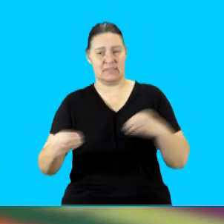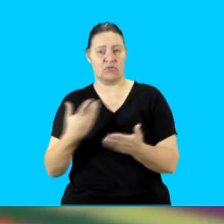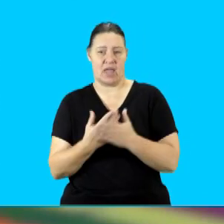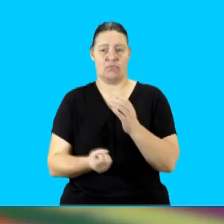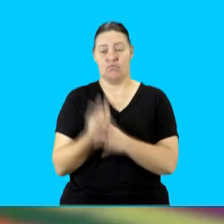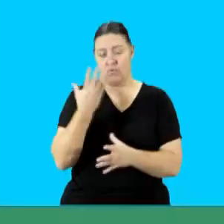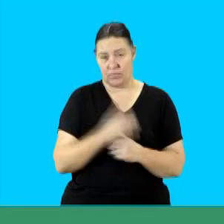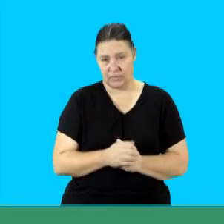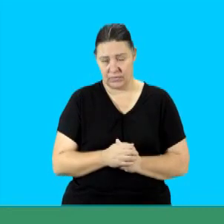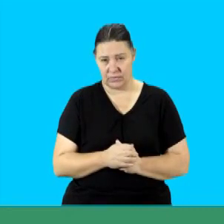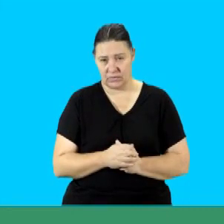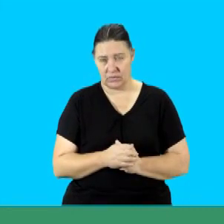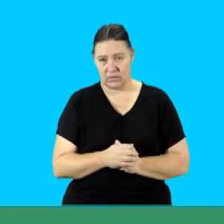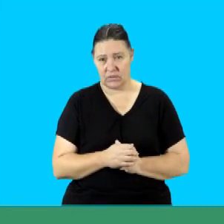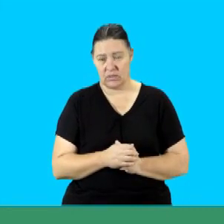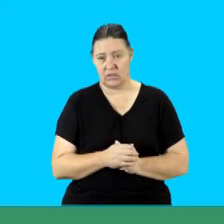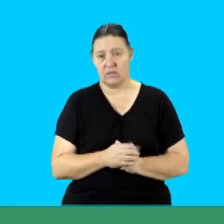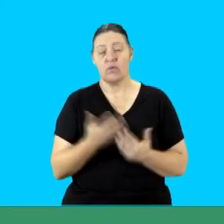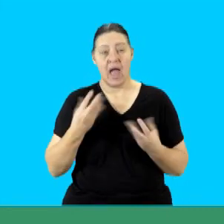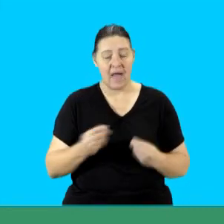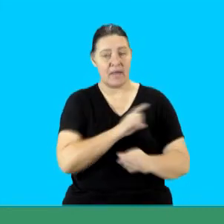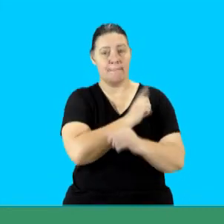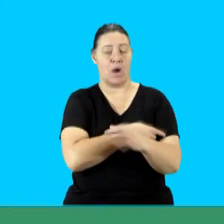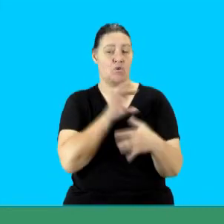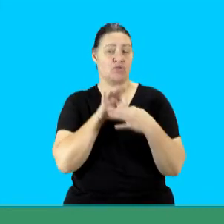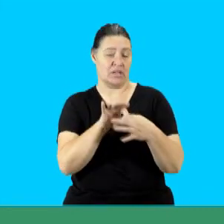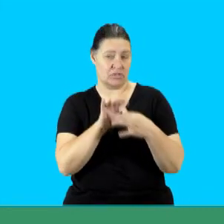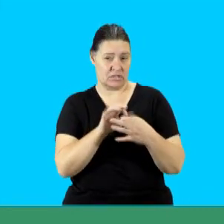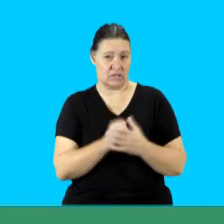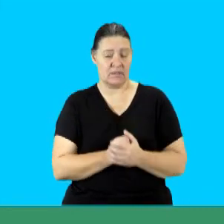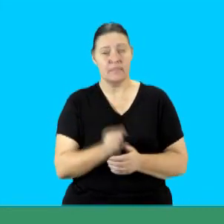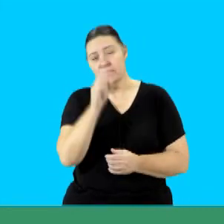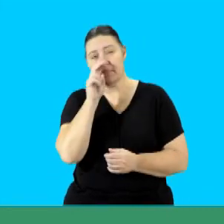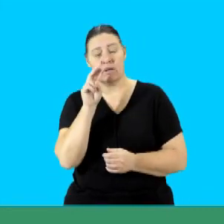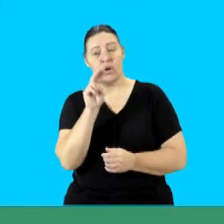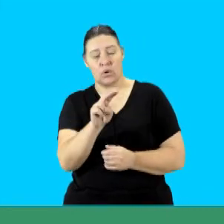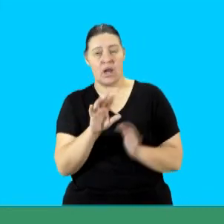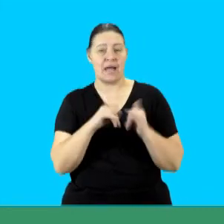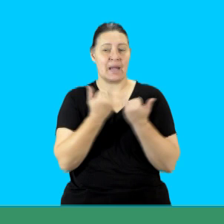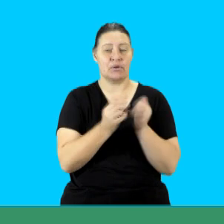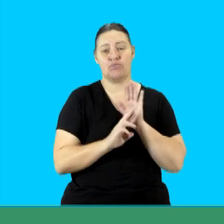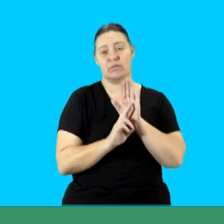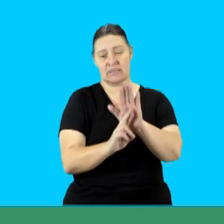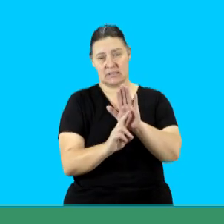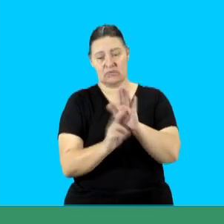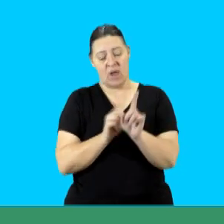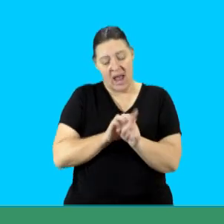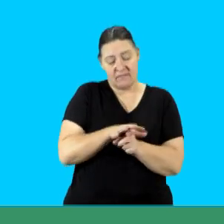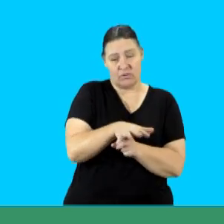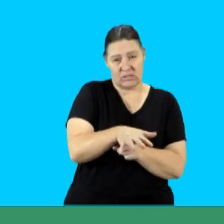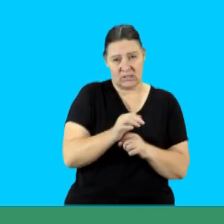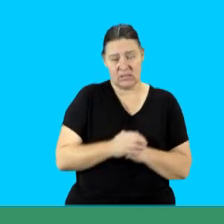to grow. Ways to form power relations. Now, let's look at company representatives'